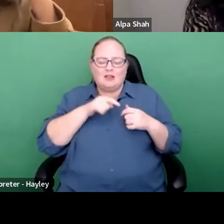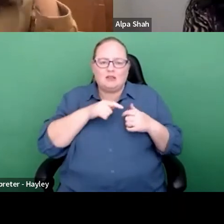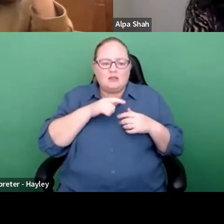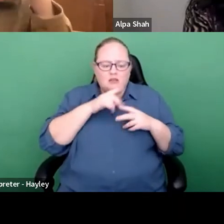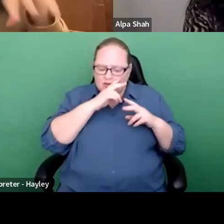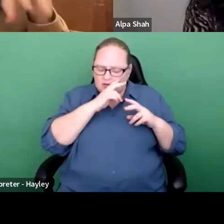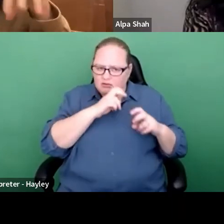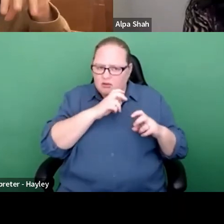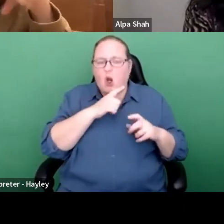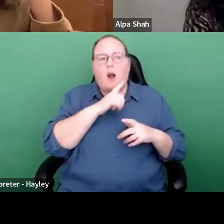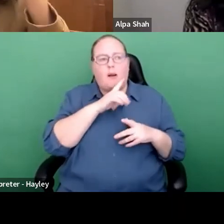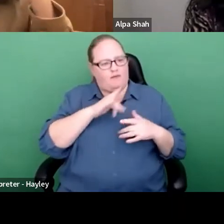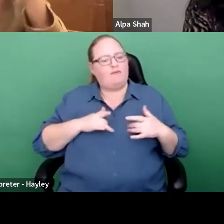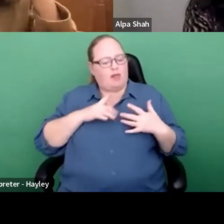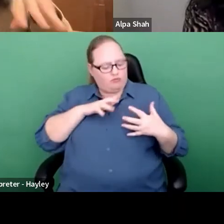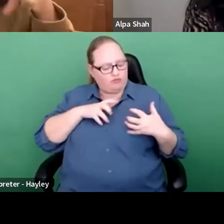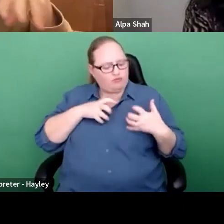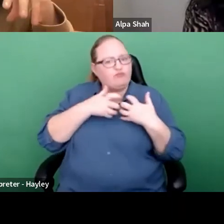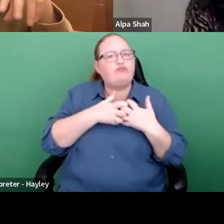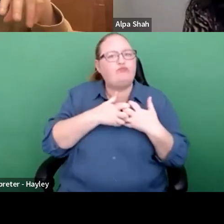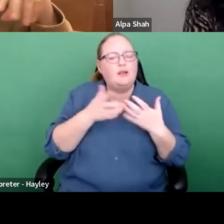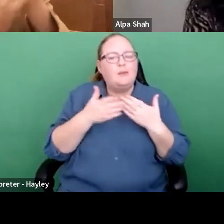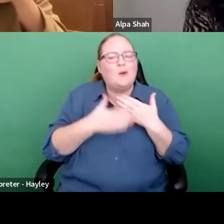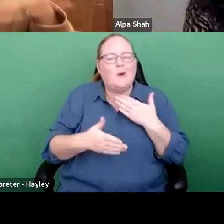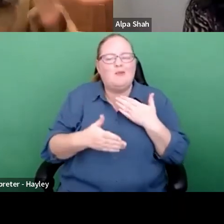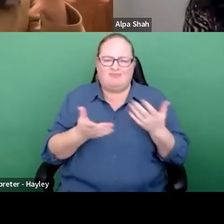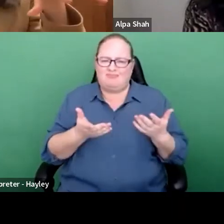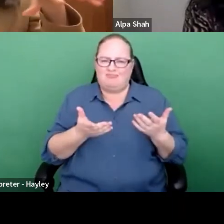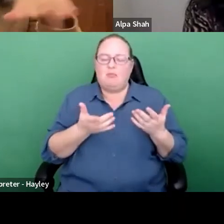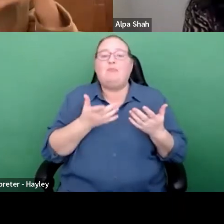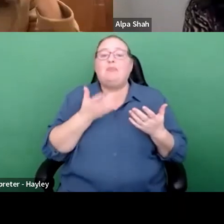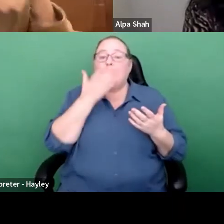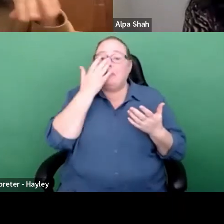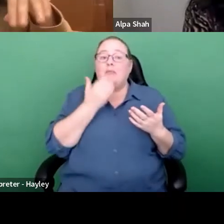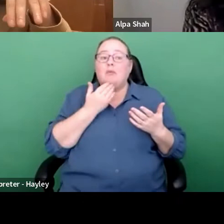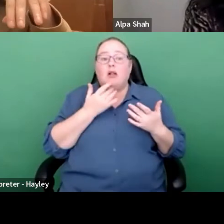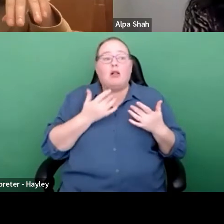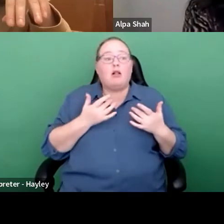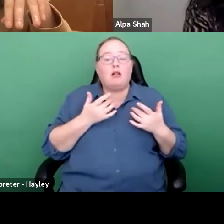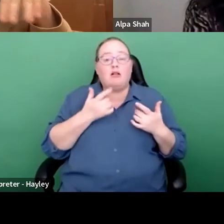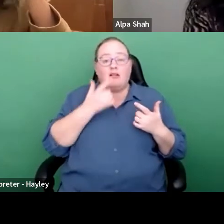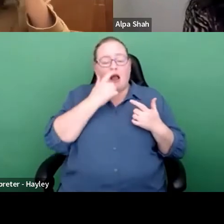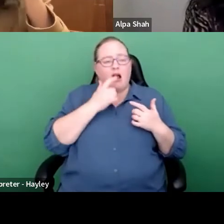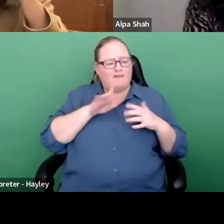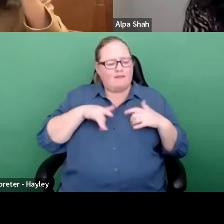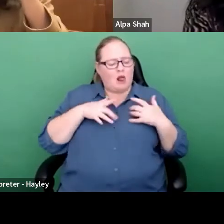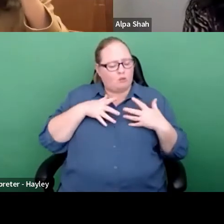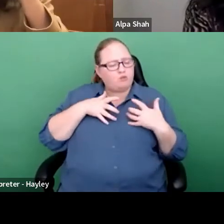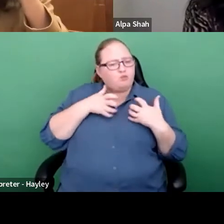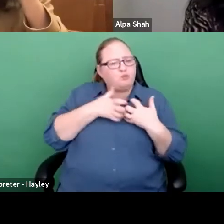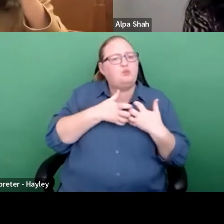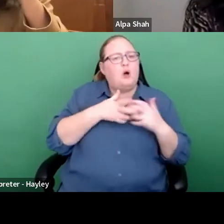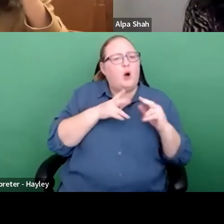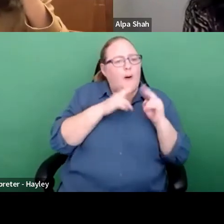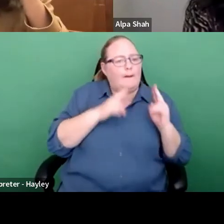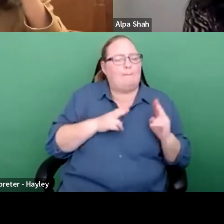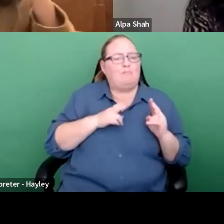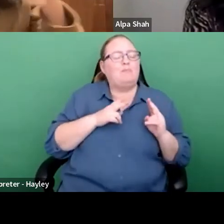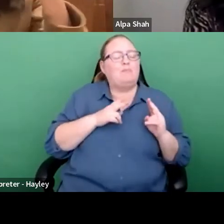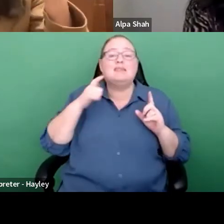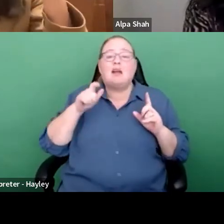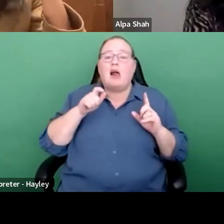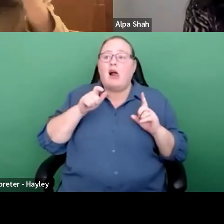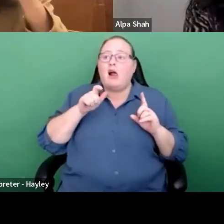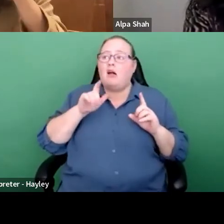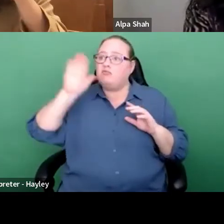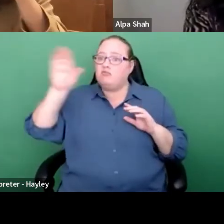that people could very much love and feel belonging to their homes and still leave them empty for large parts of the year. And I interviewed,